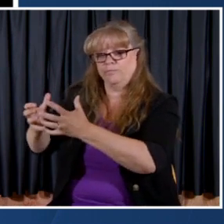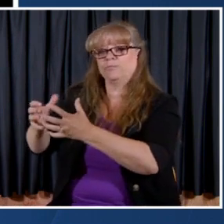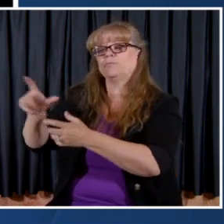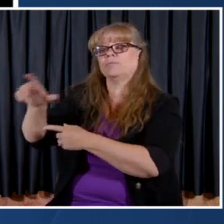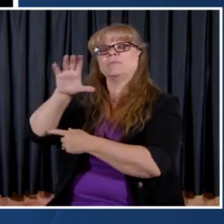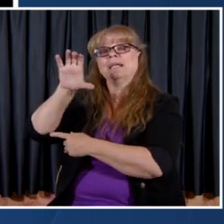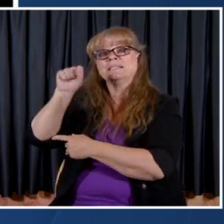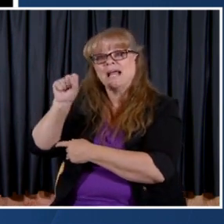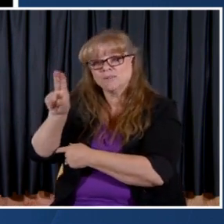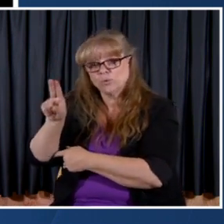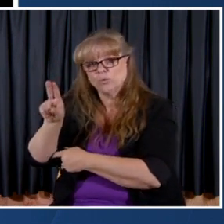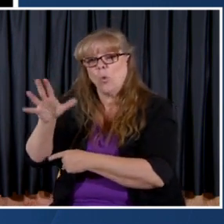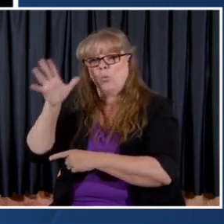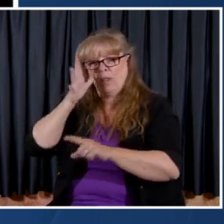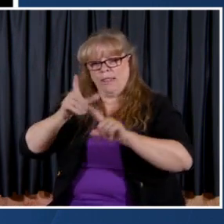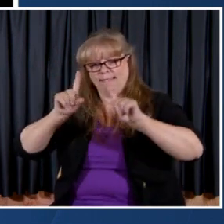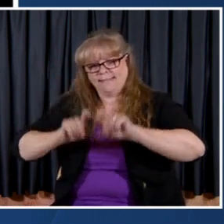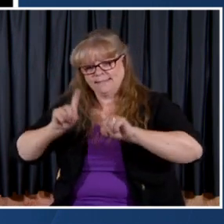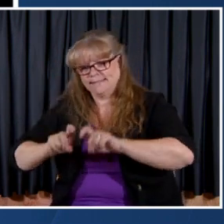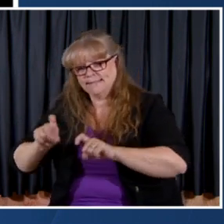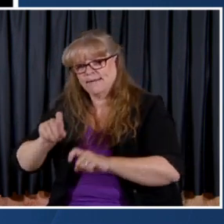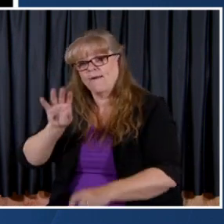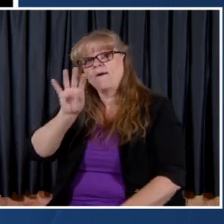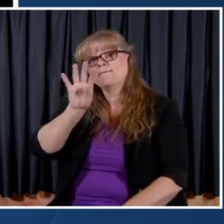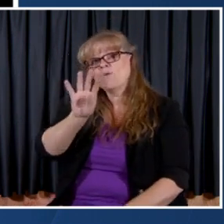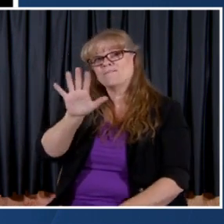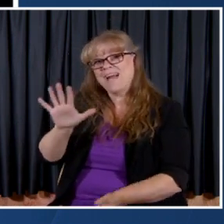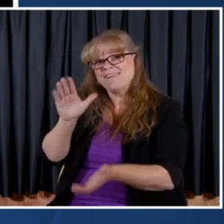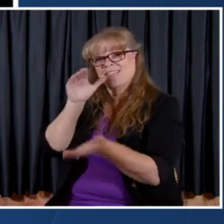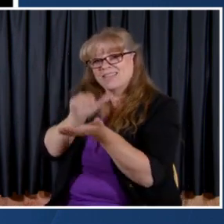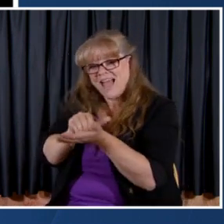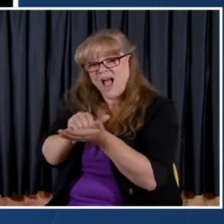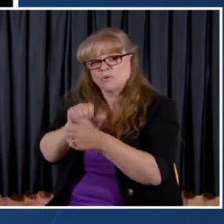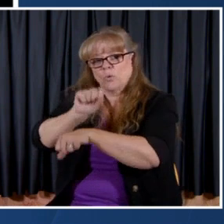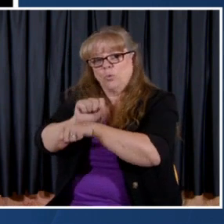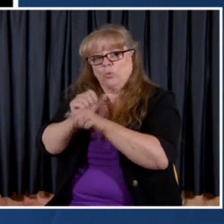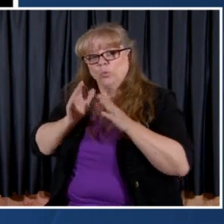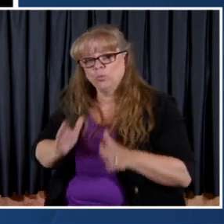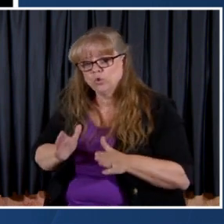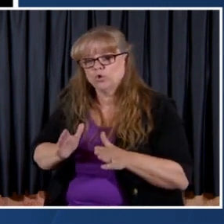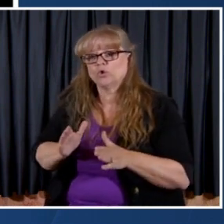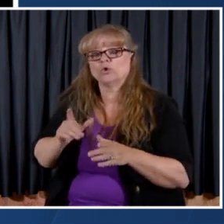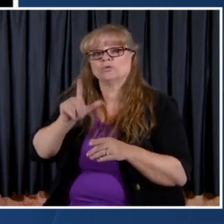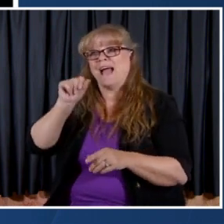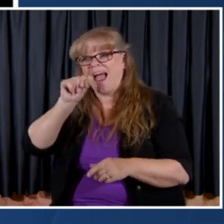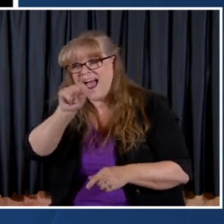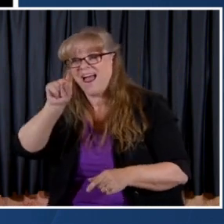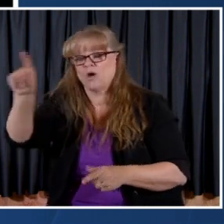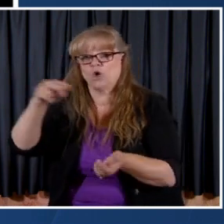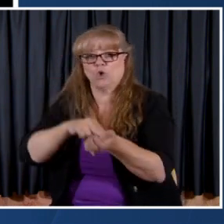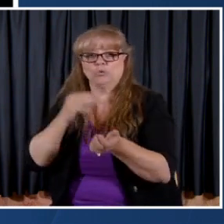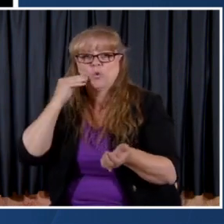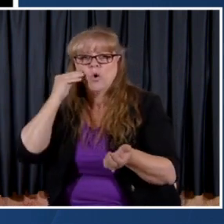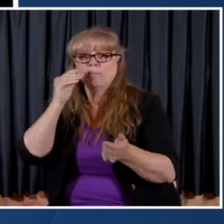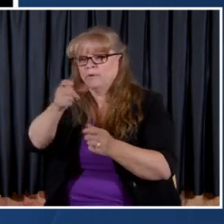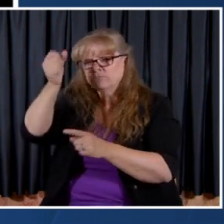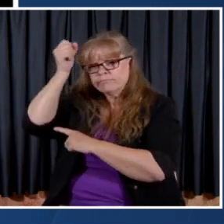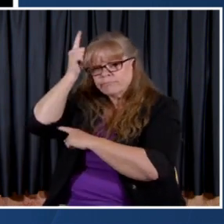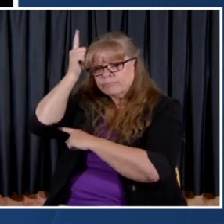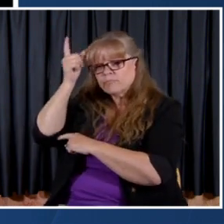senior facilities across our state. Keep in mind that each test is only a point in time, and it's important to go back and do it again and again,